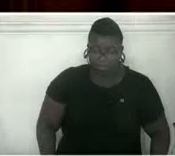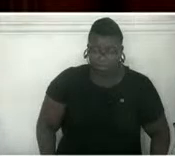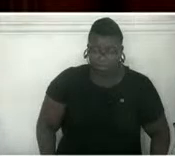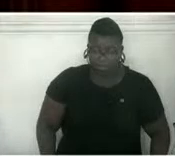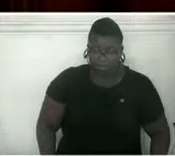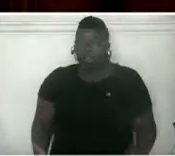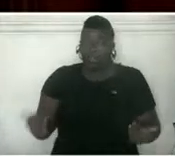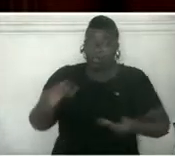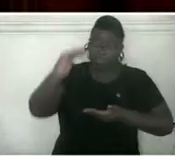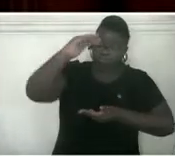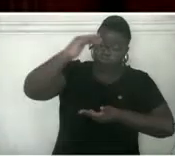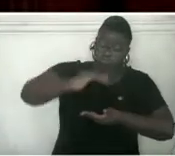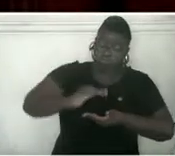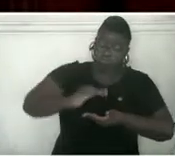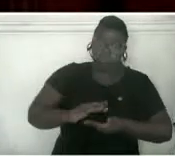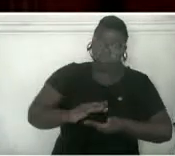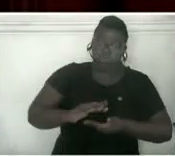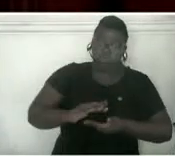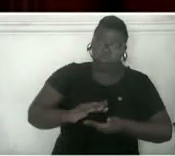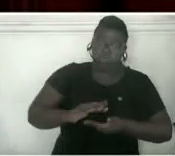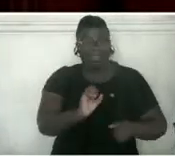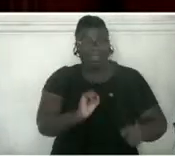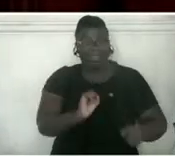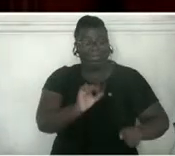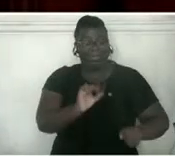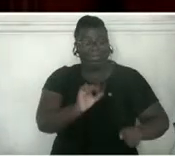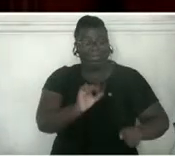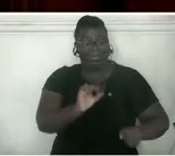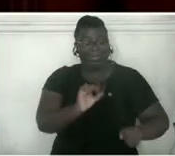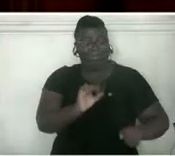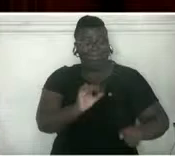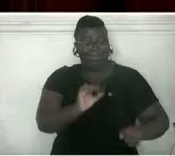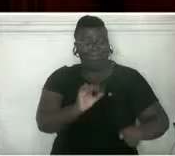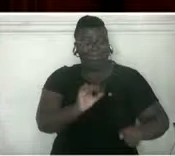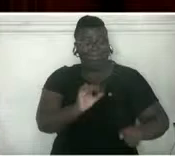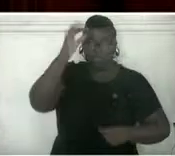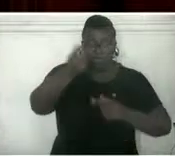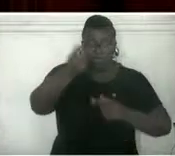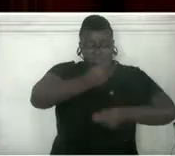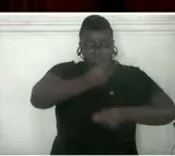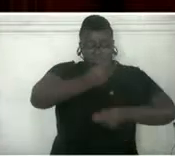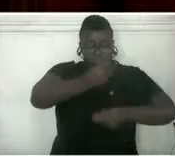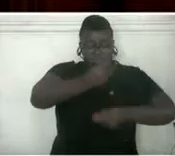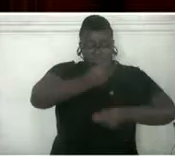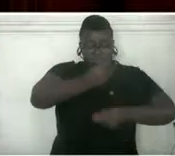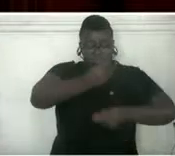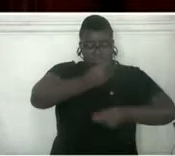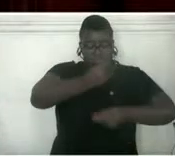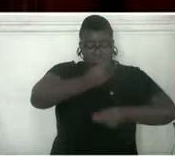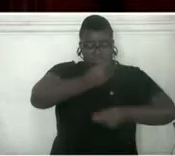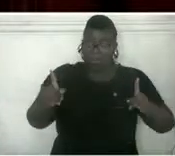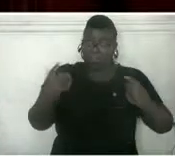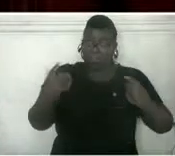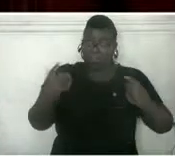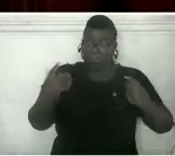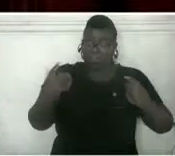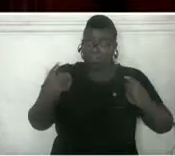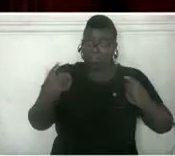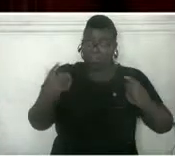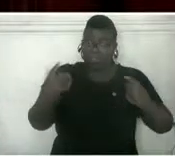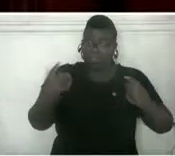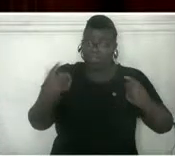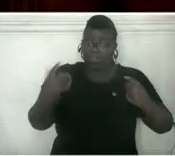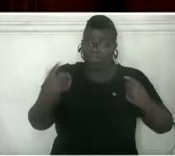Reduce revenue impact on government expenditure. However, we will continue to improve on